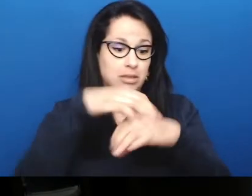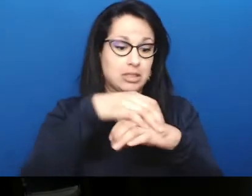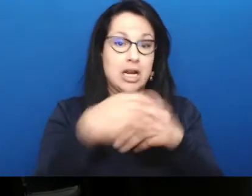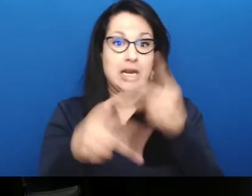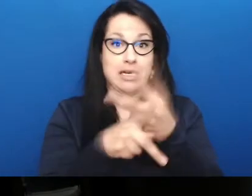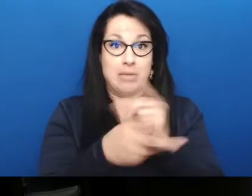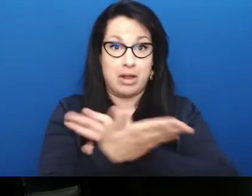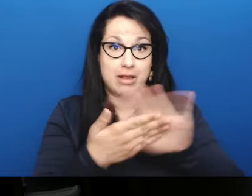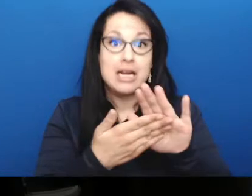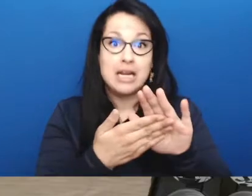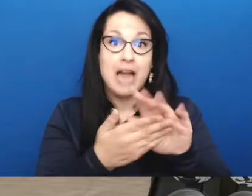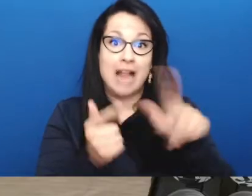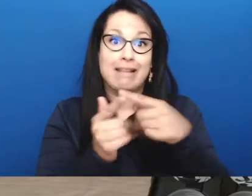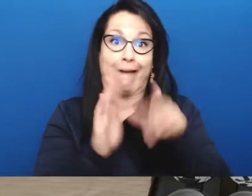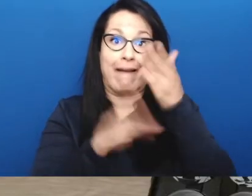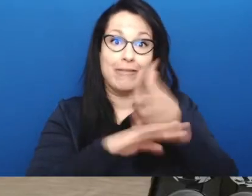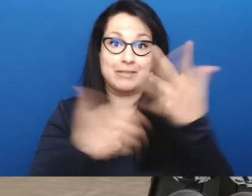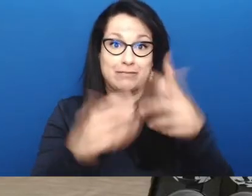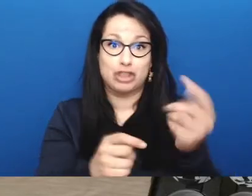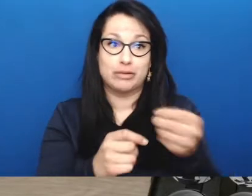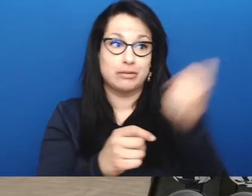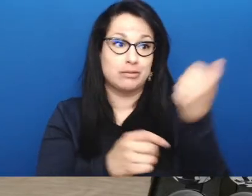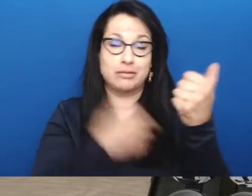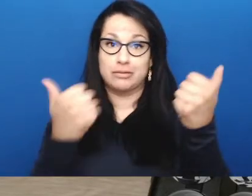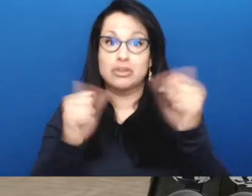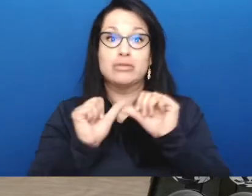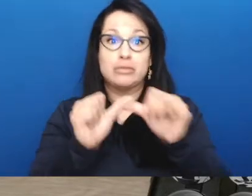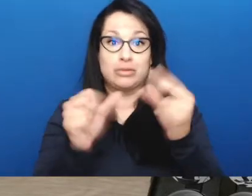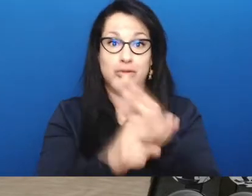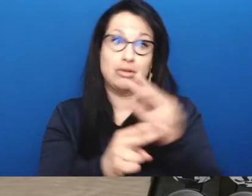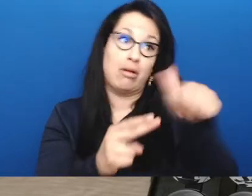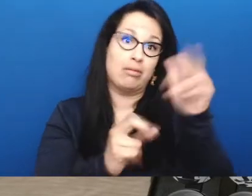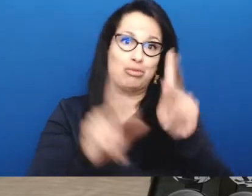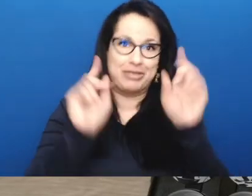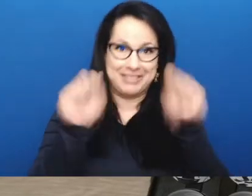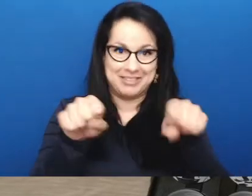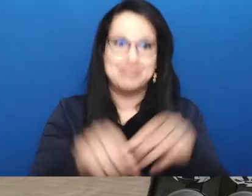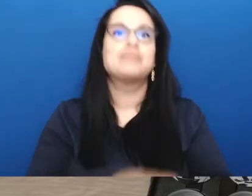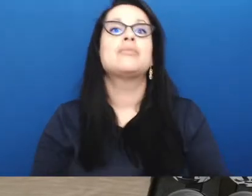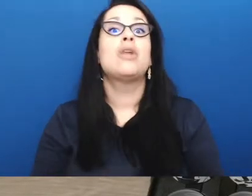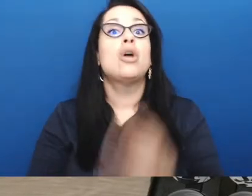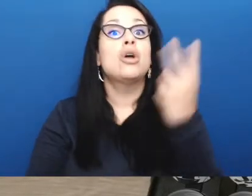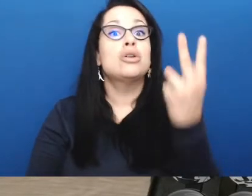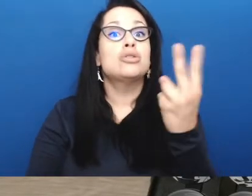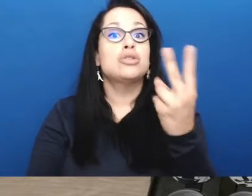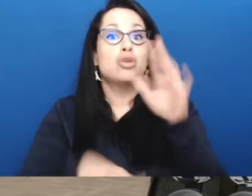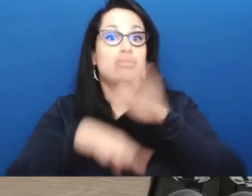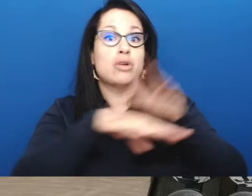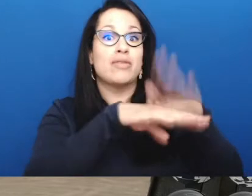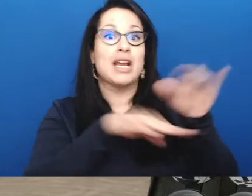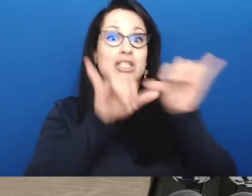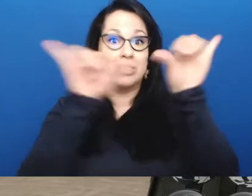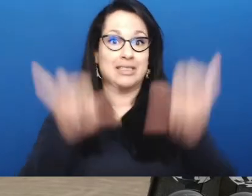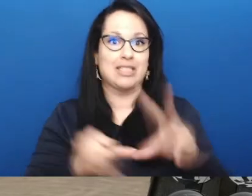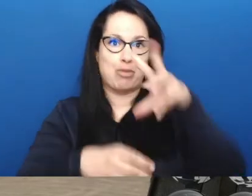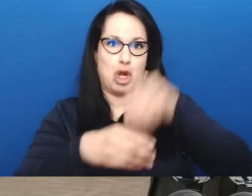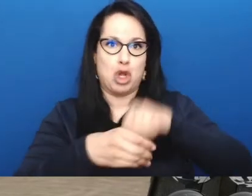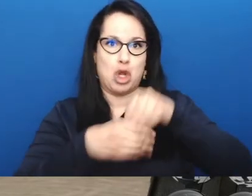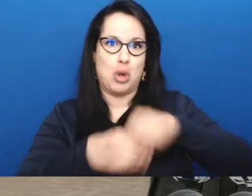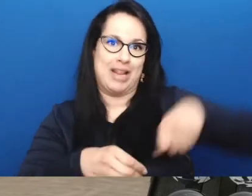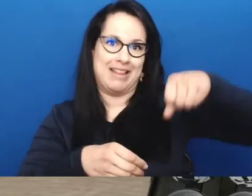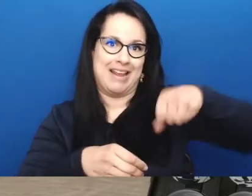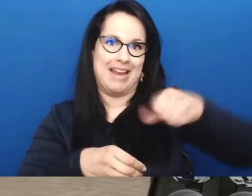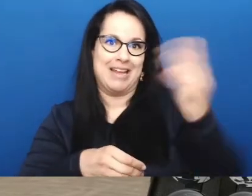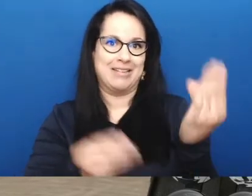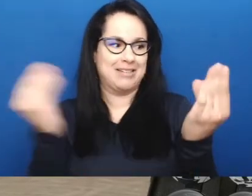maintained and reused. 2 portable notification systems are included. Each set features a wireless